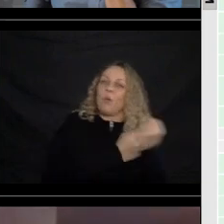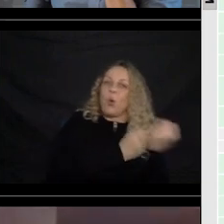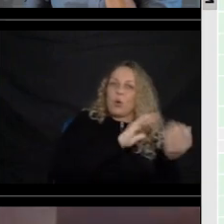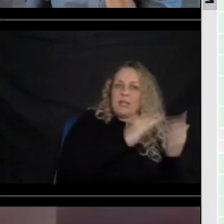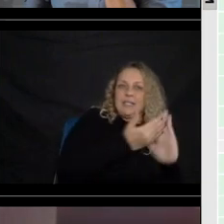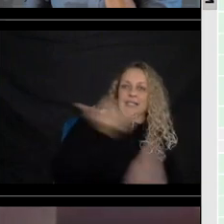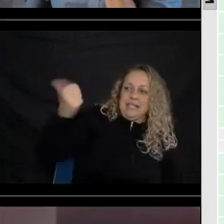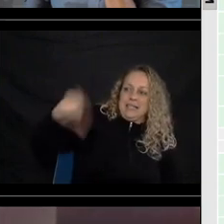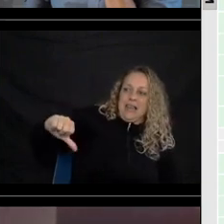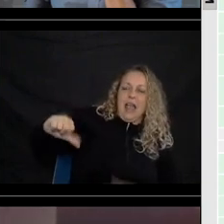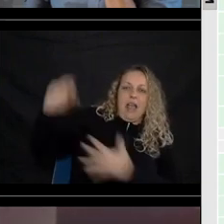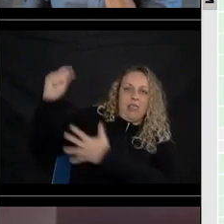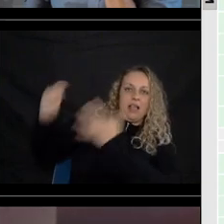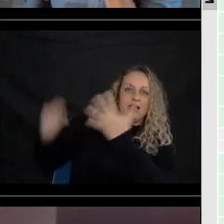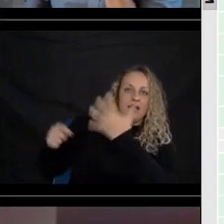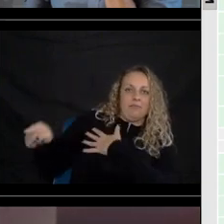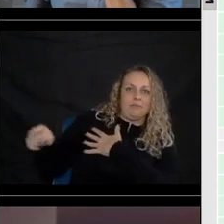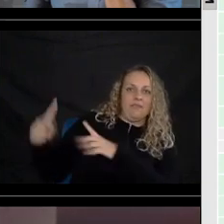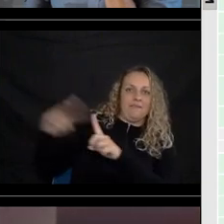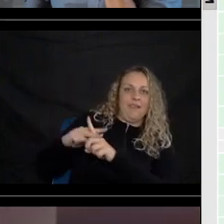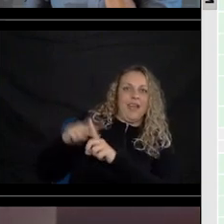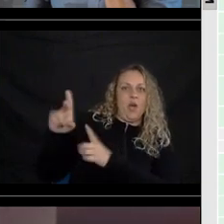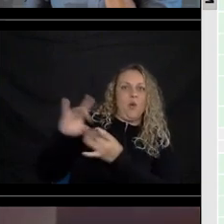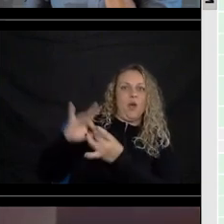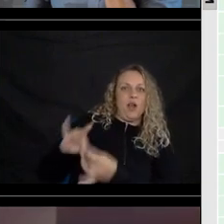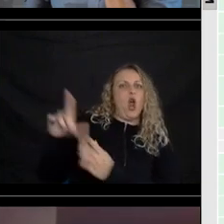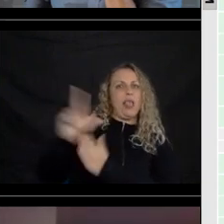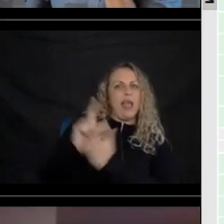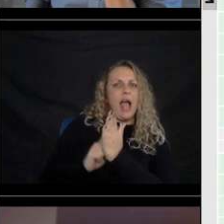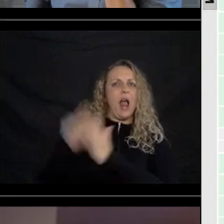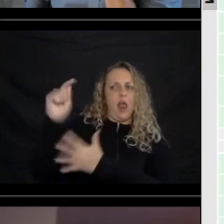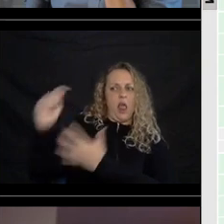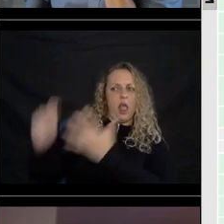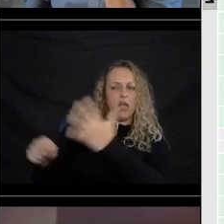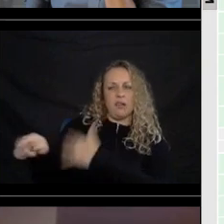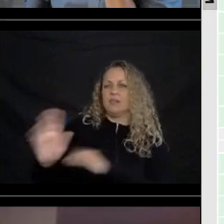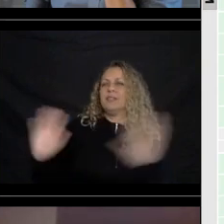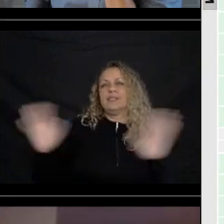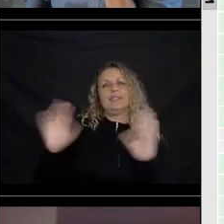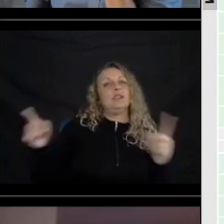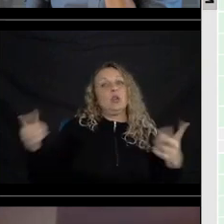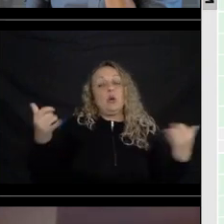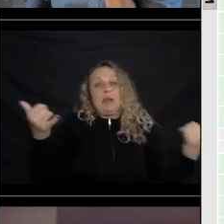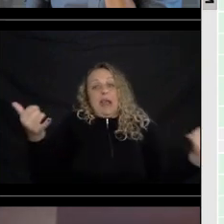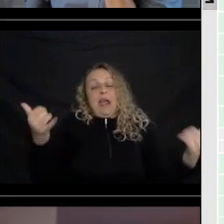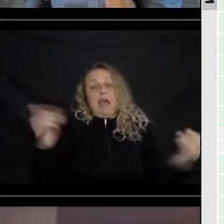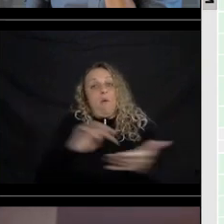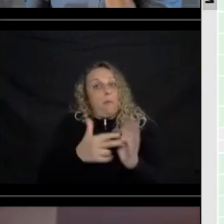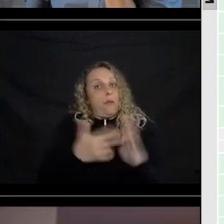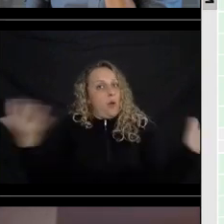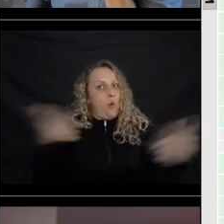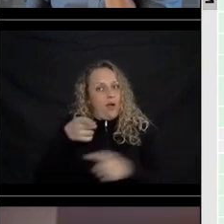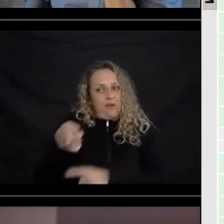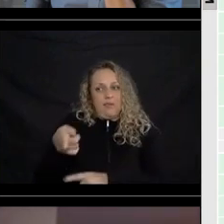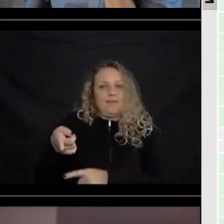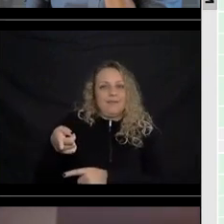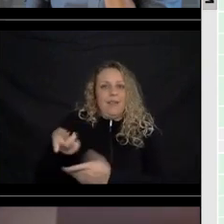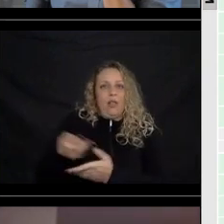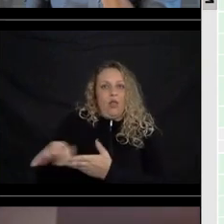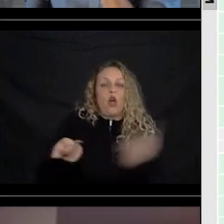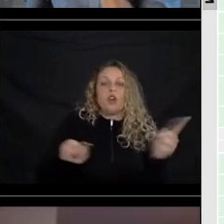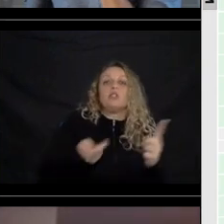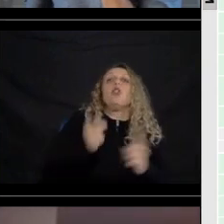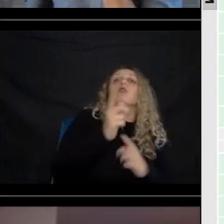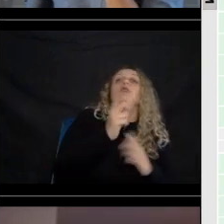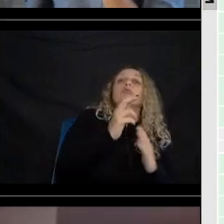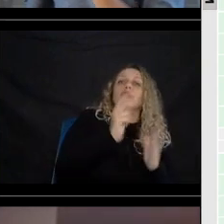denied the claims that were made with regard to the legality of the program. So as of now, the city's chronic nuisance